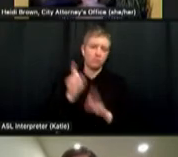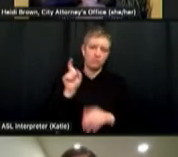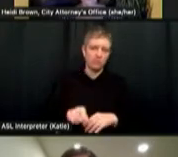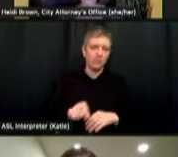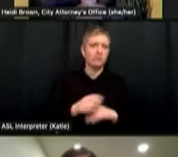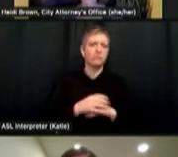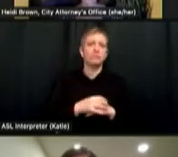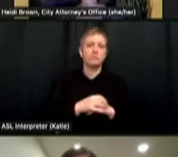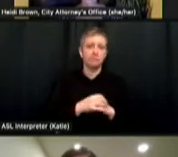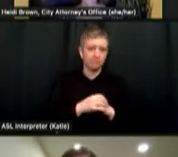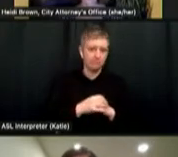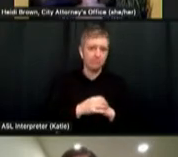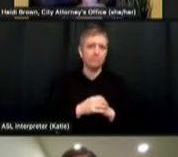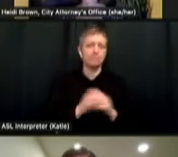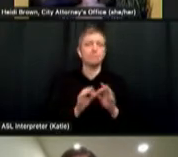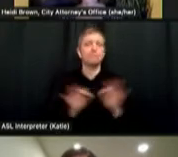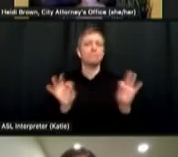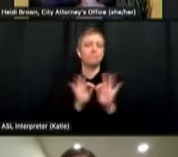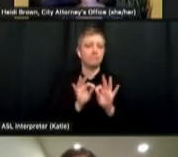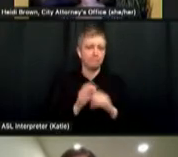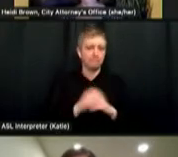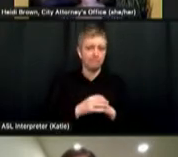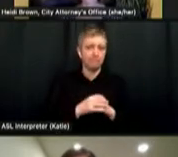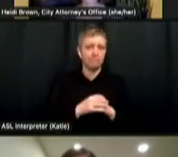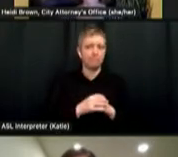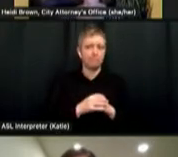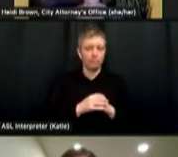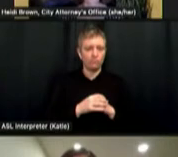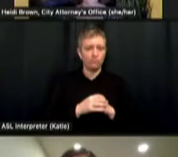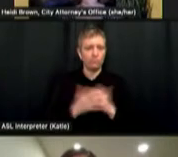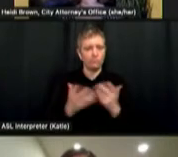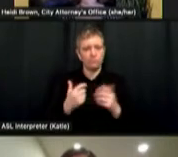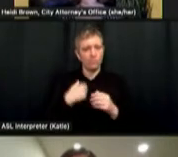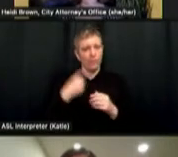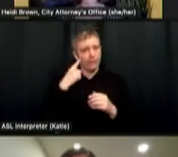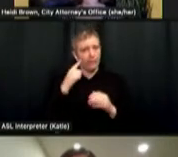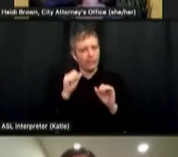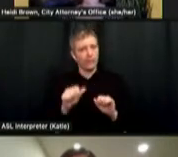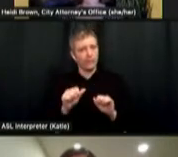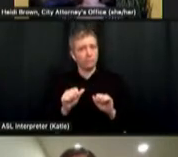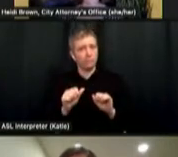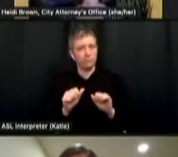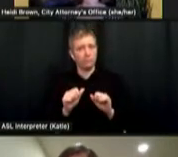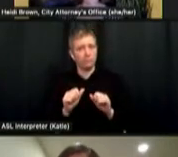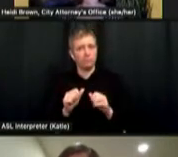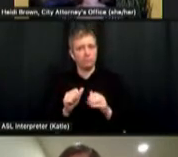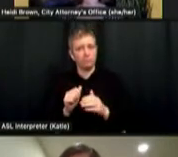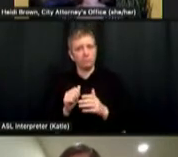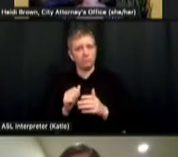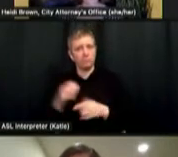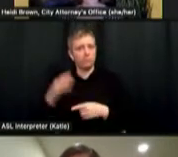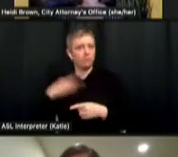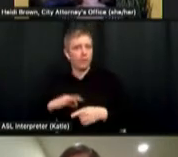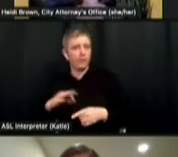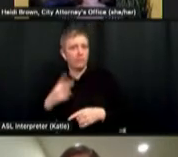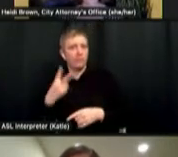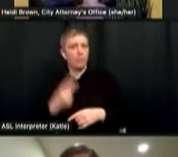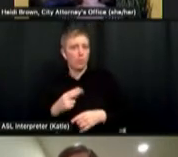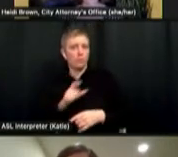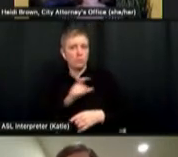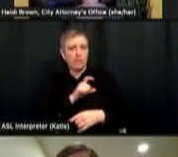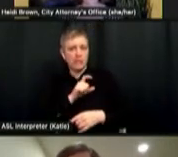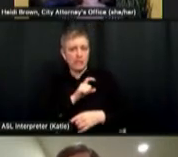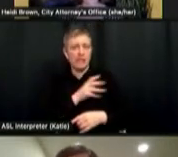know. And I think it can serve the interests of both the police officer and well as